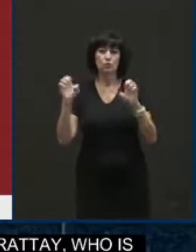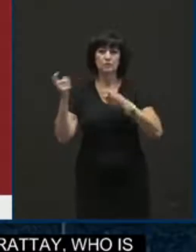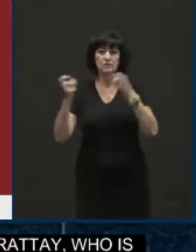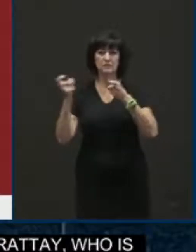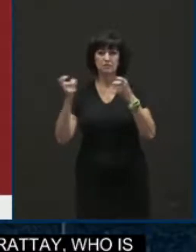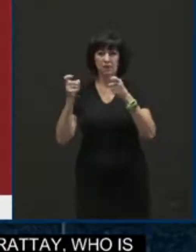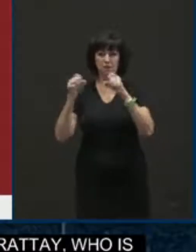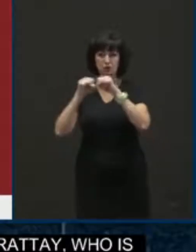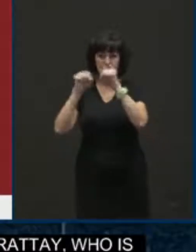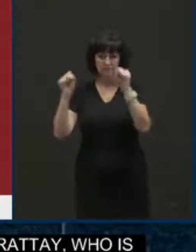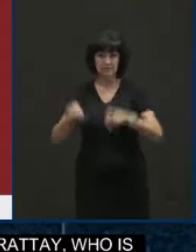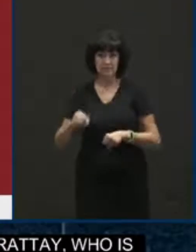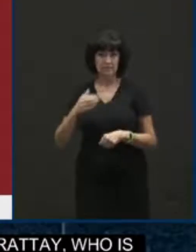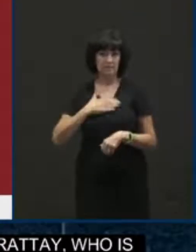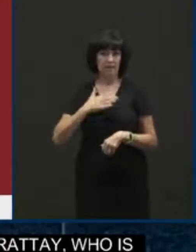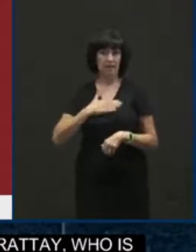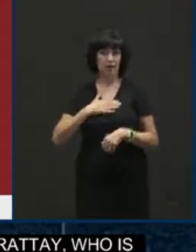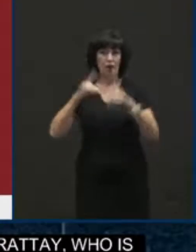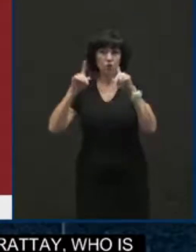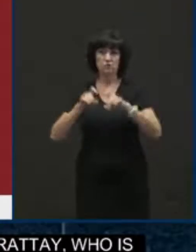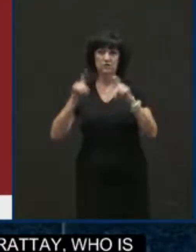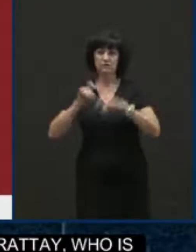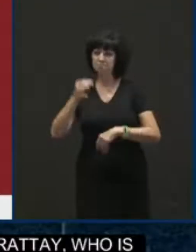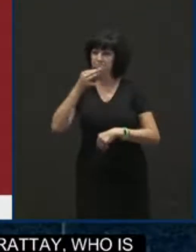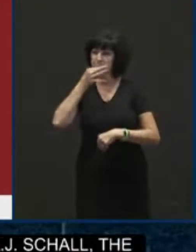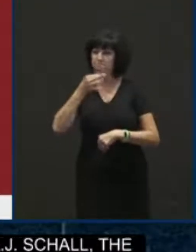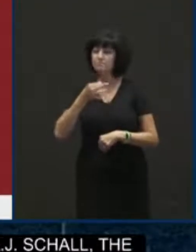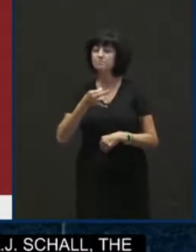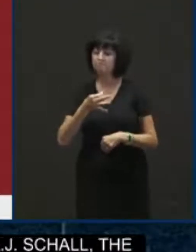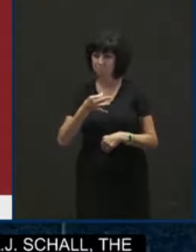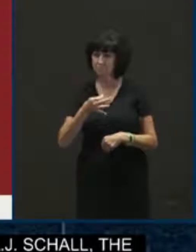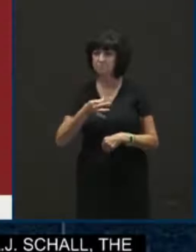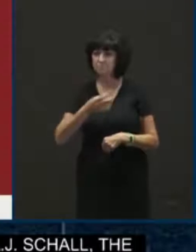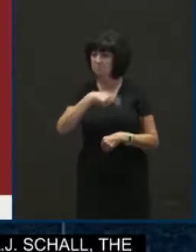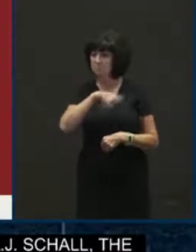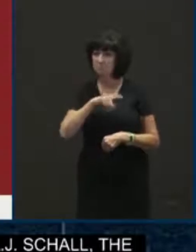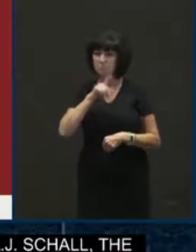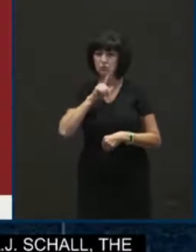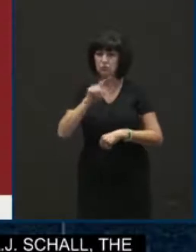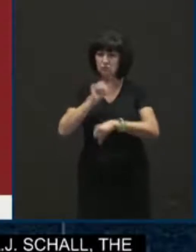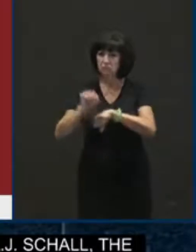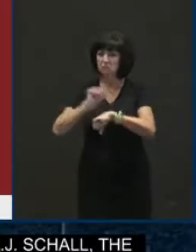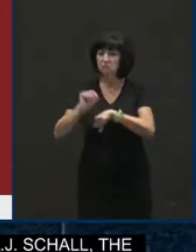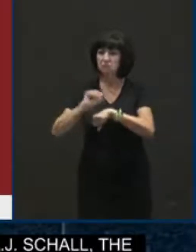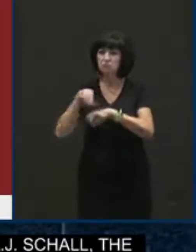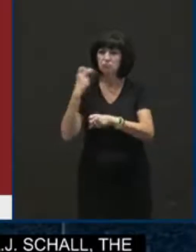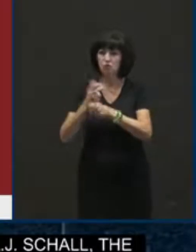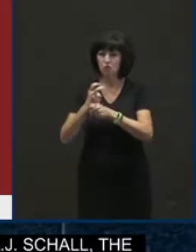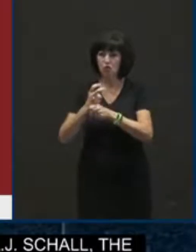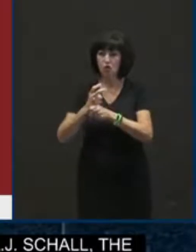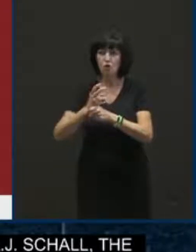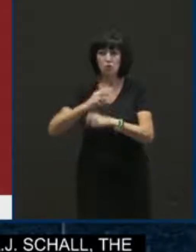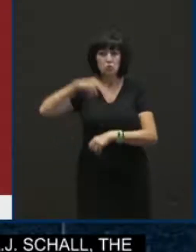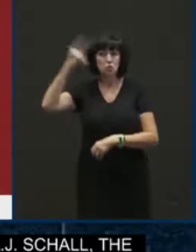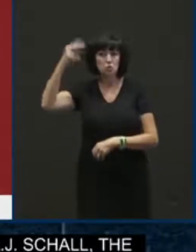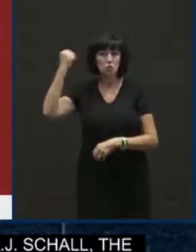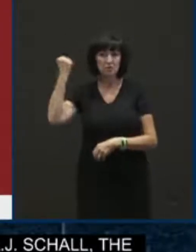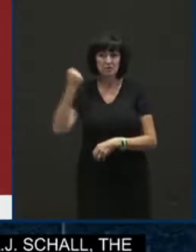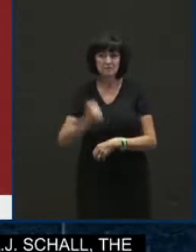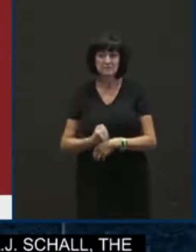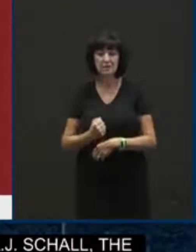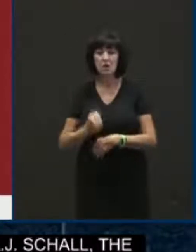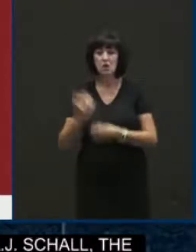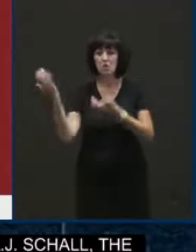testing czar, if you will, who continues to do great work with his teams up and down our state in partnership with our colleagues in